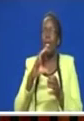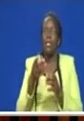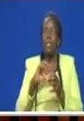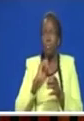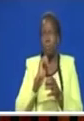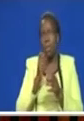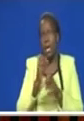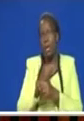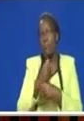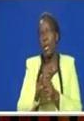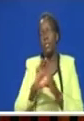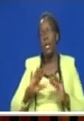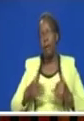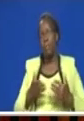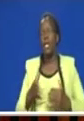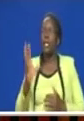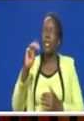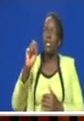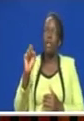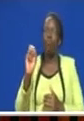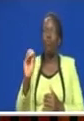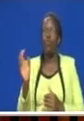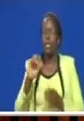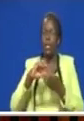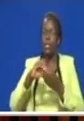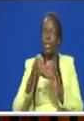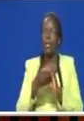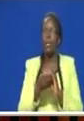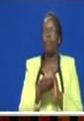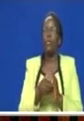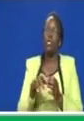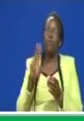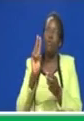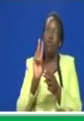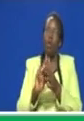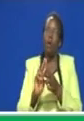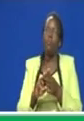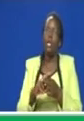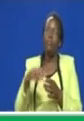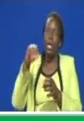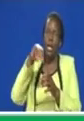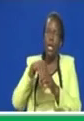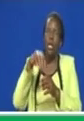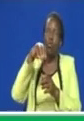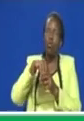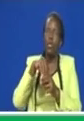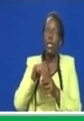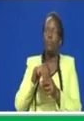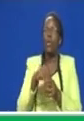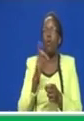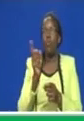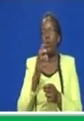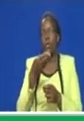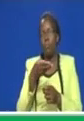happy? Then that is the mood that is created. Then we have vocabulary in context, where you can be